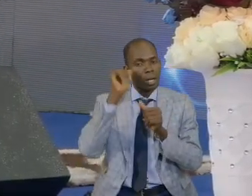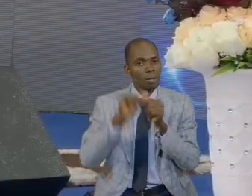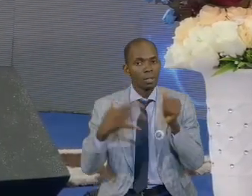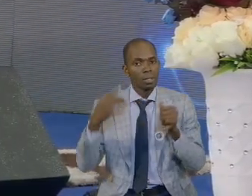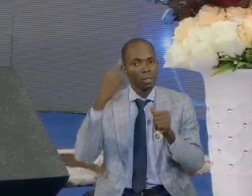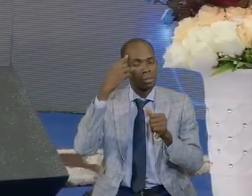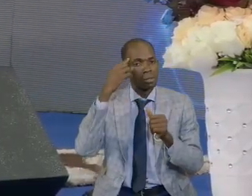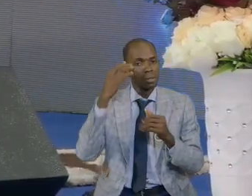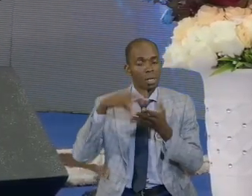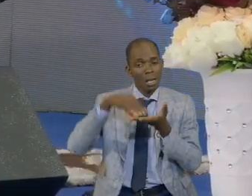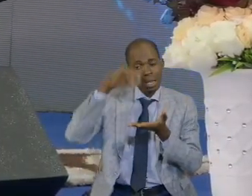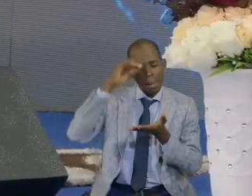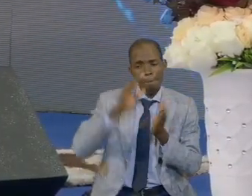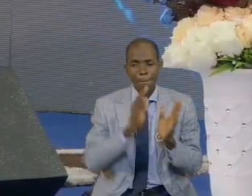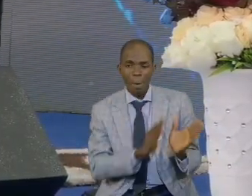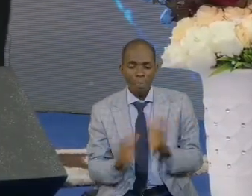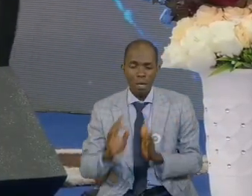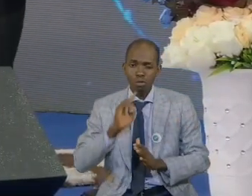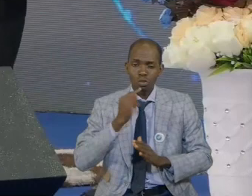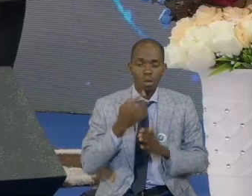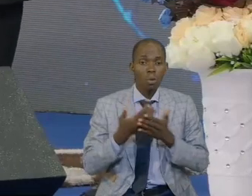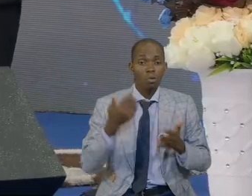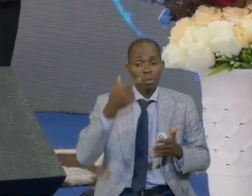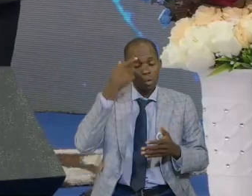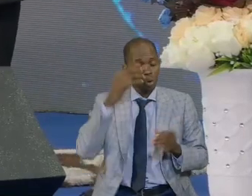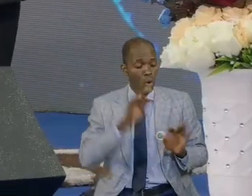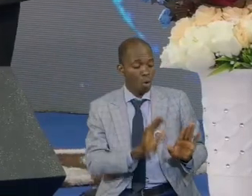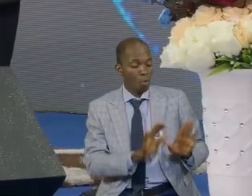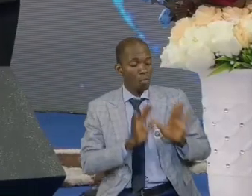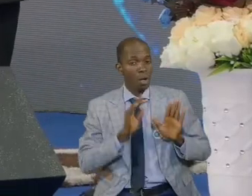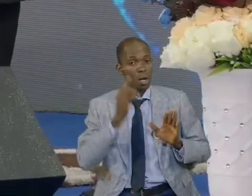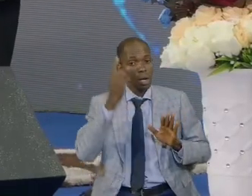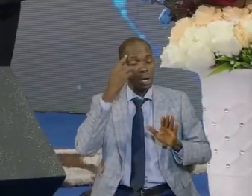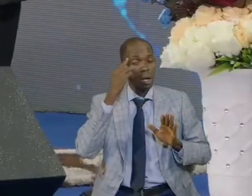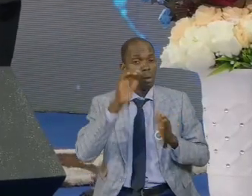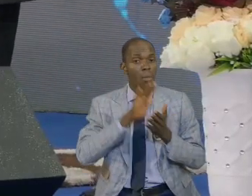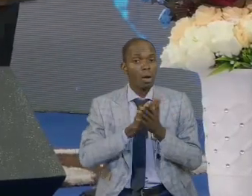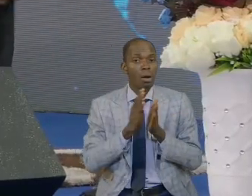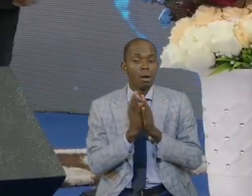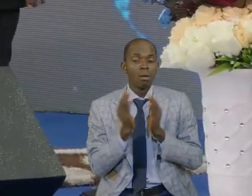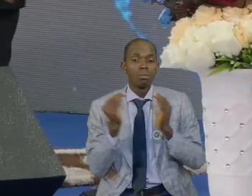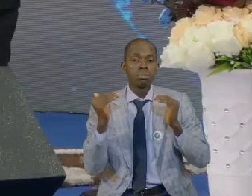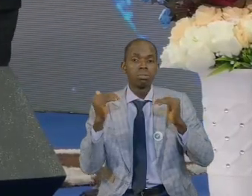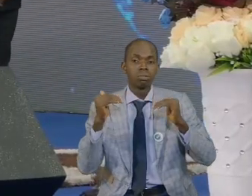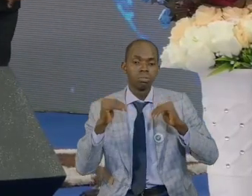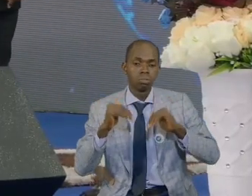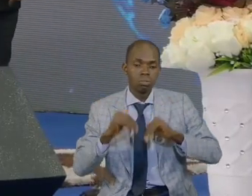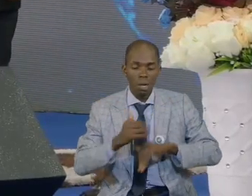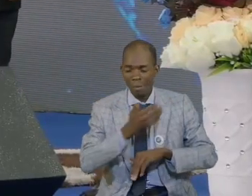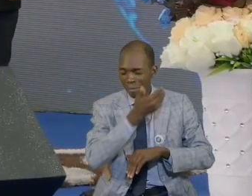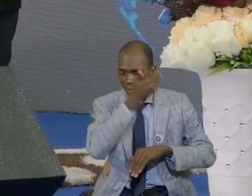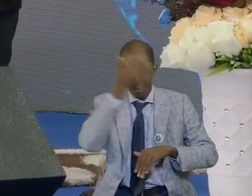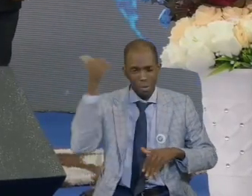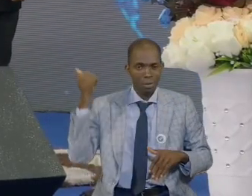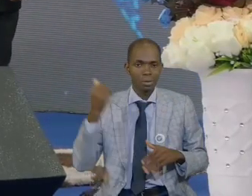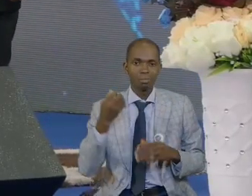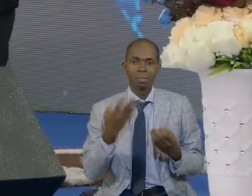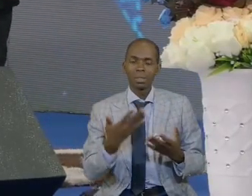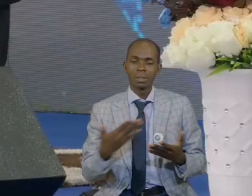for, because of the fear, our brain became porous and forgetful.